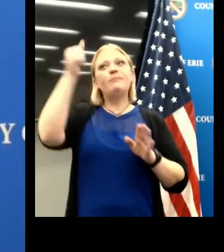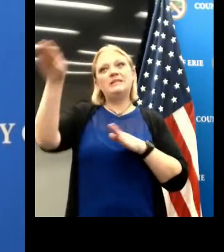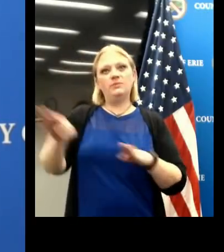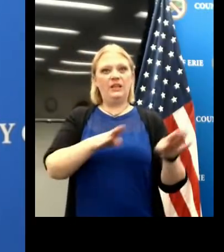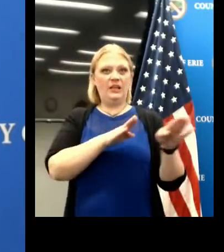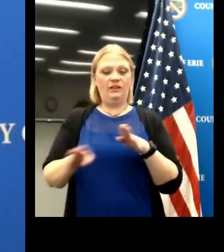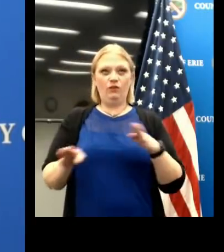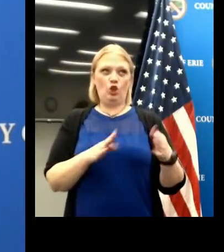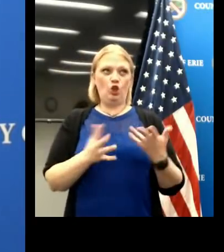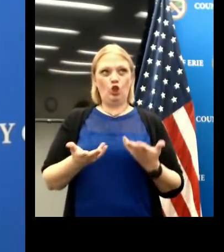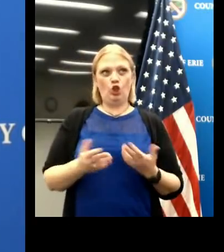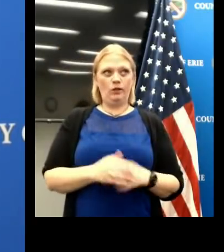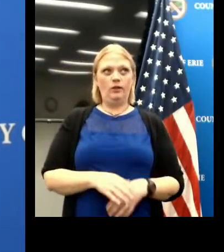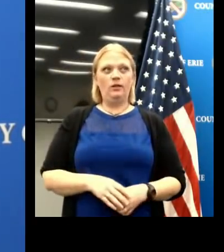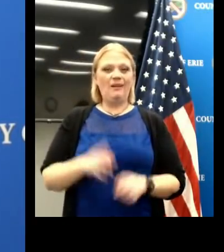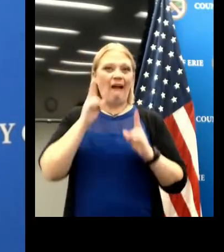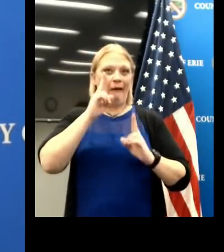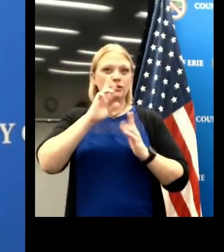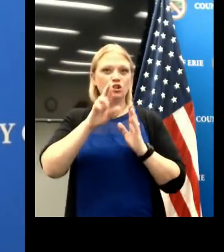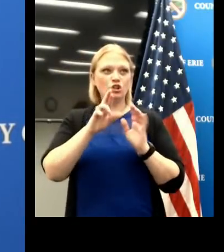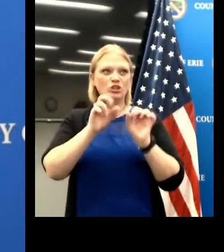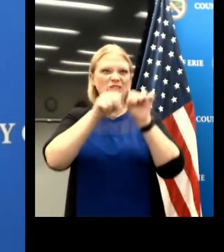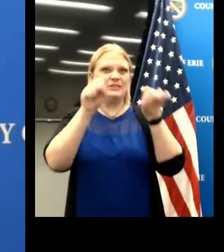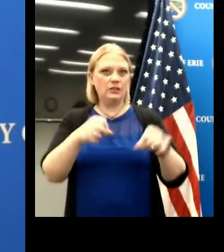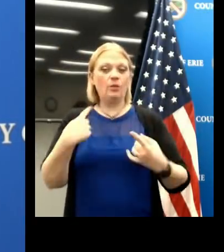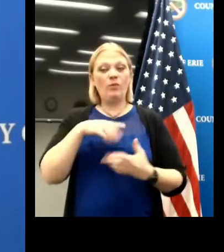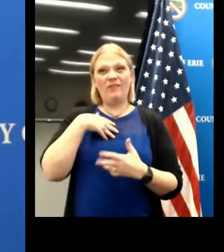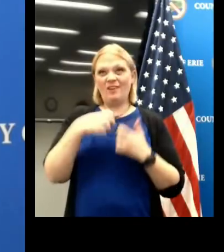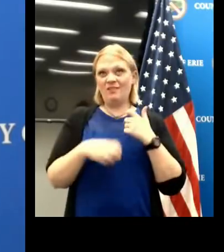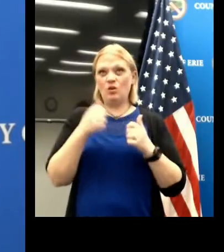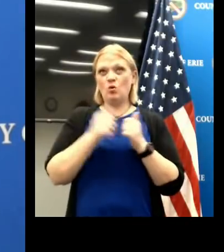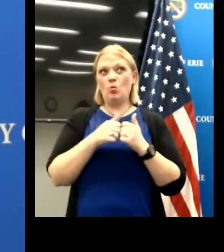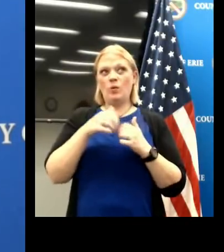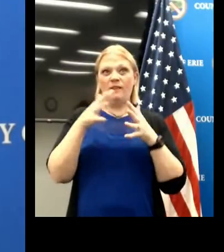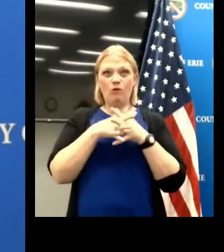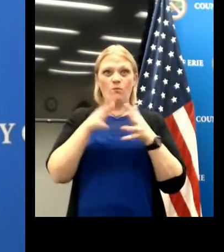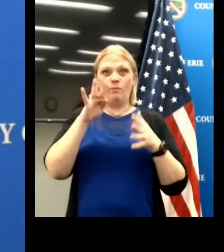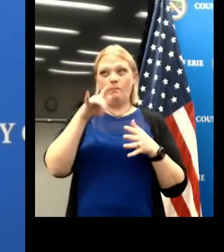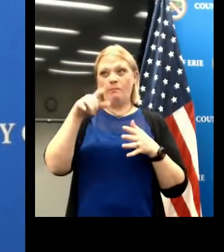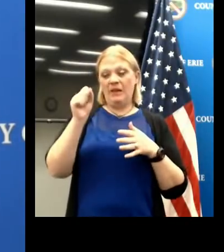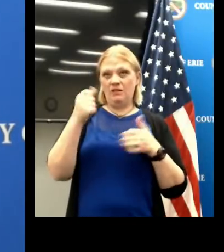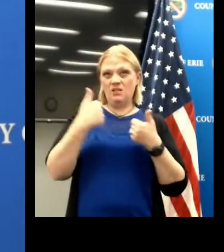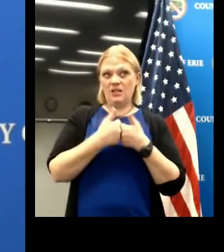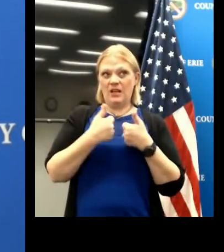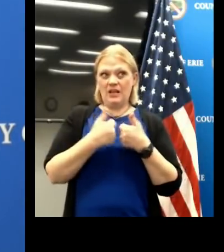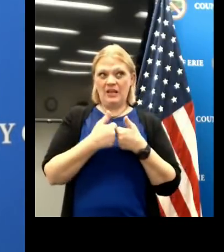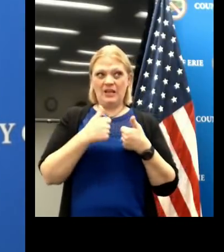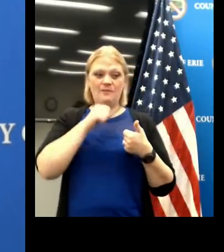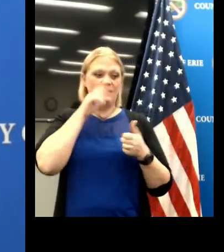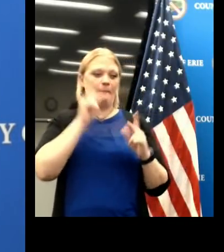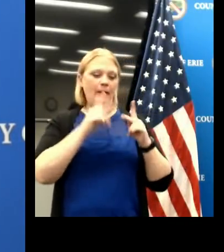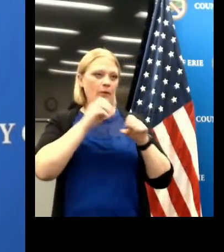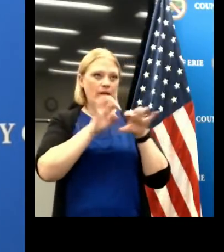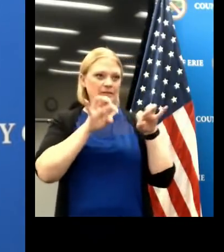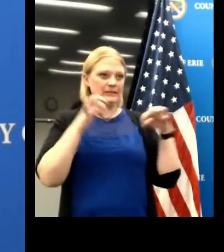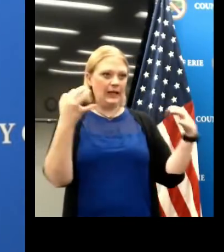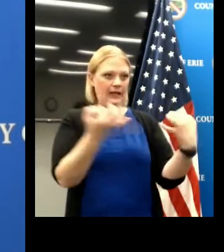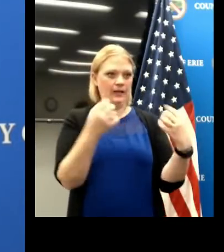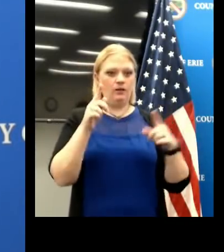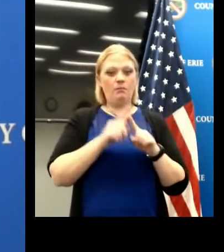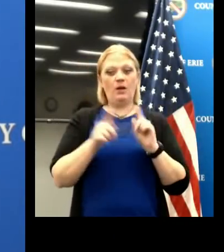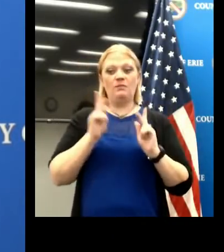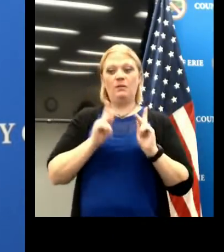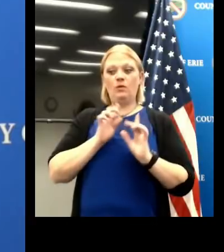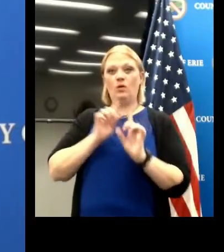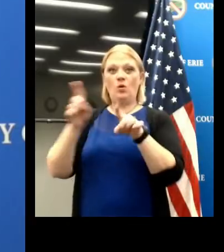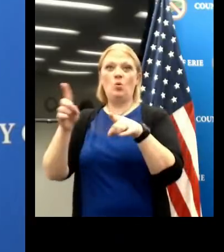know we've had problems with Bills games, not people in the stadium, of course, but people attending